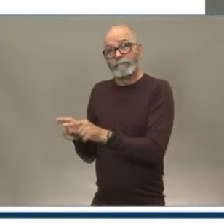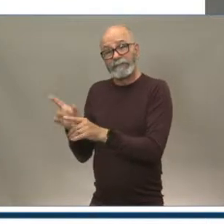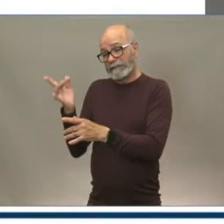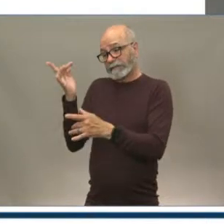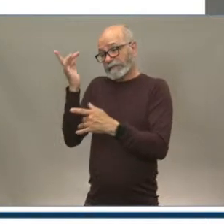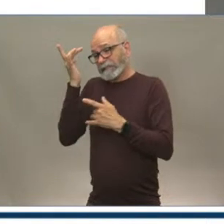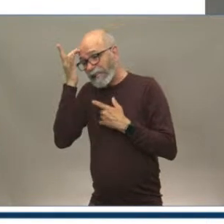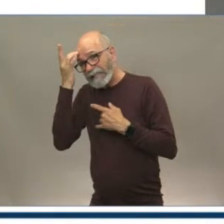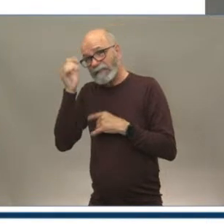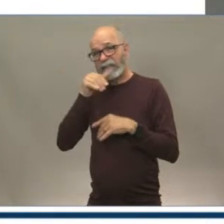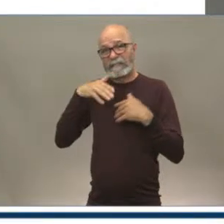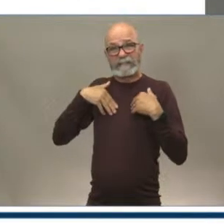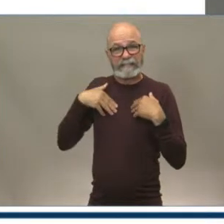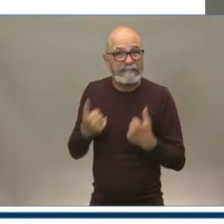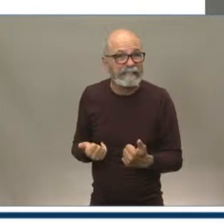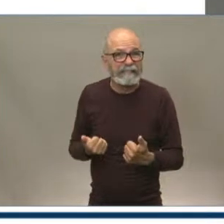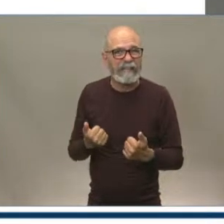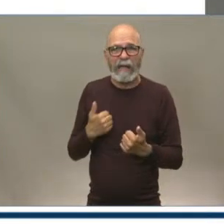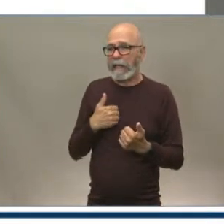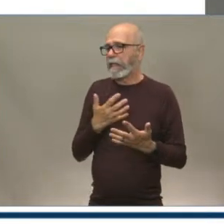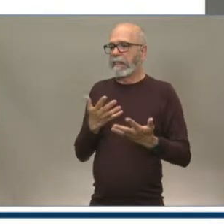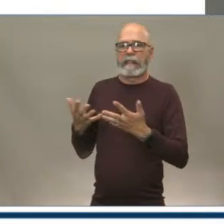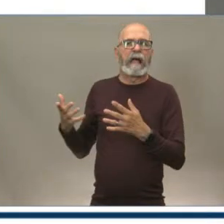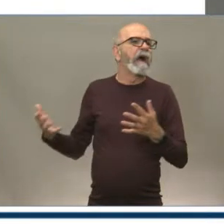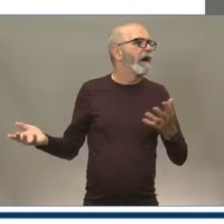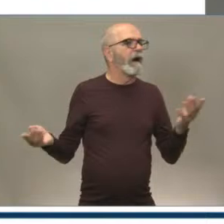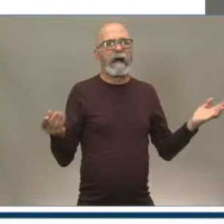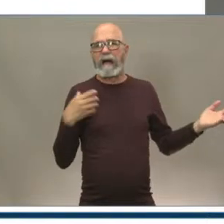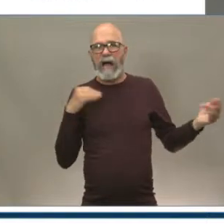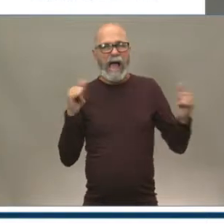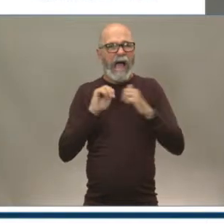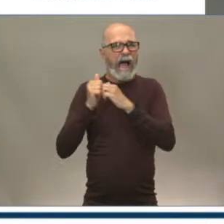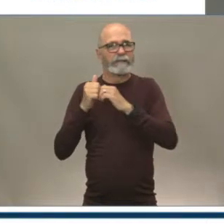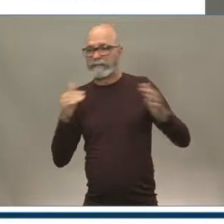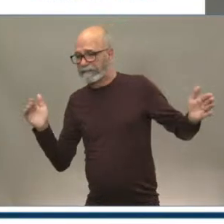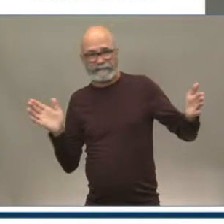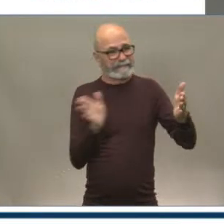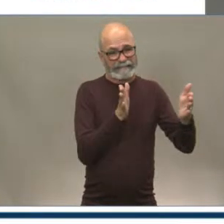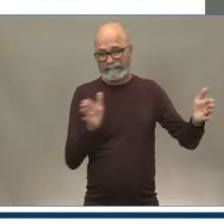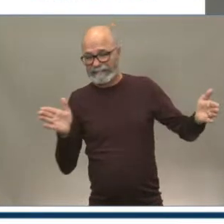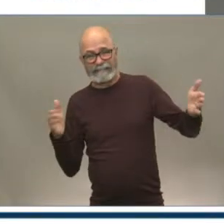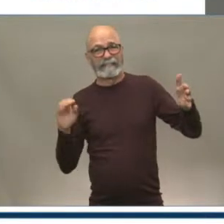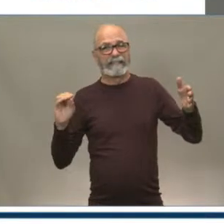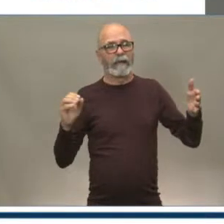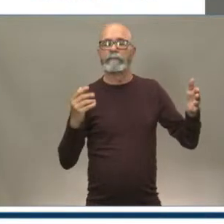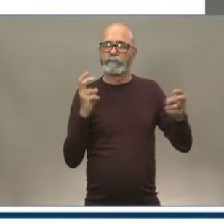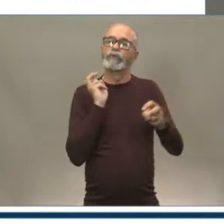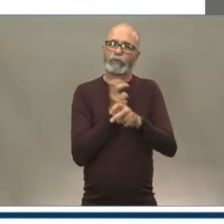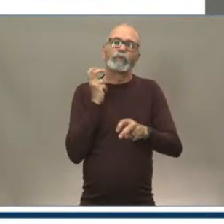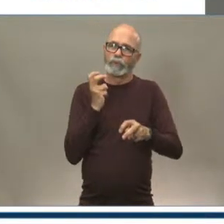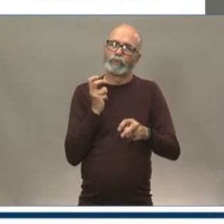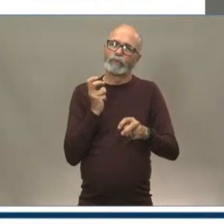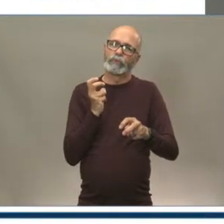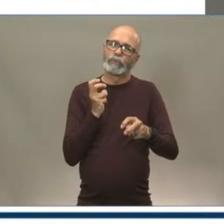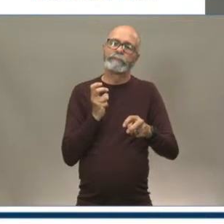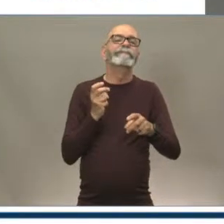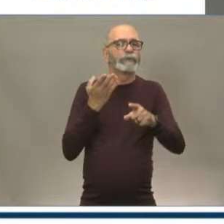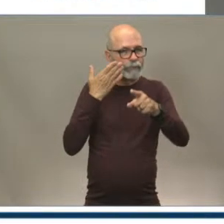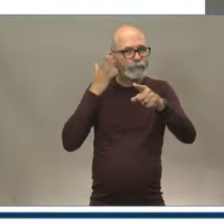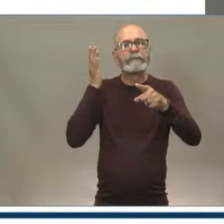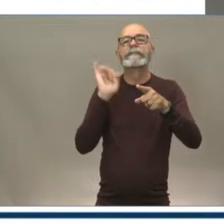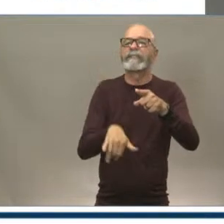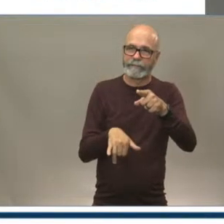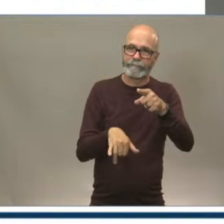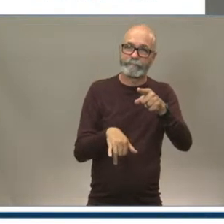develop severe symptoms and require hospitalizations. As a result, You will see some service reductions in the